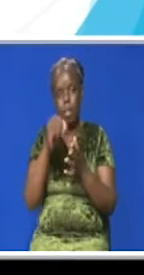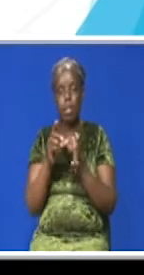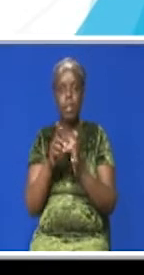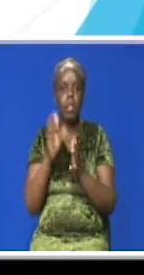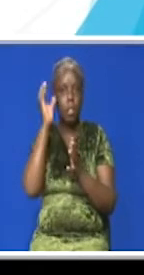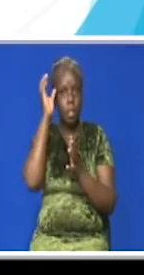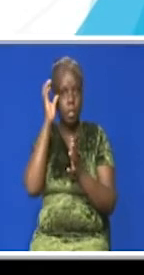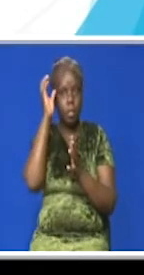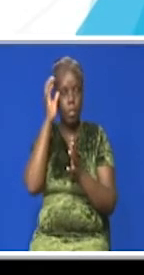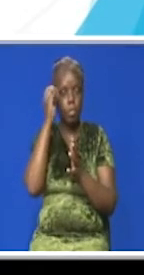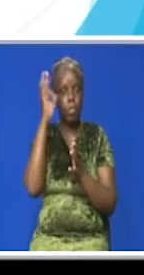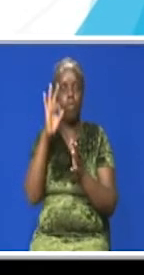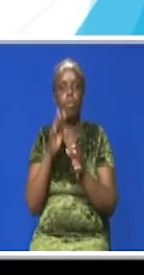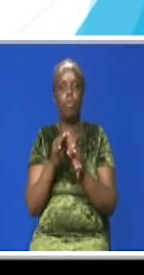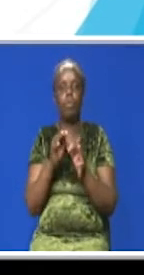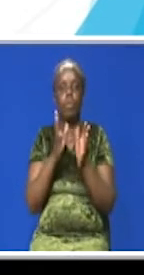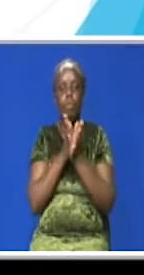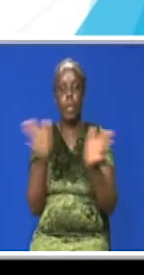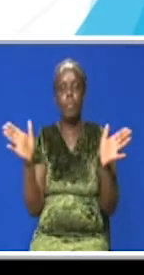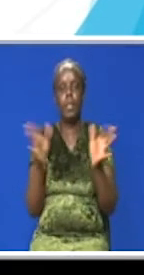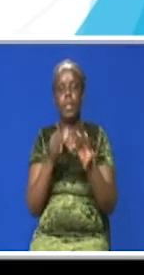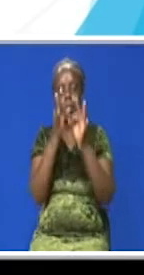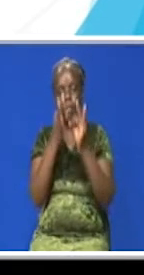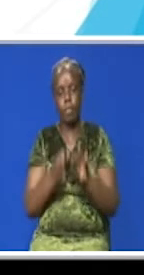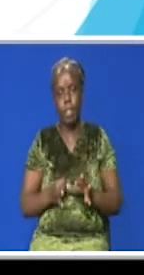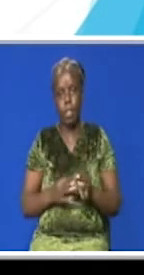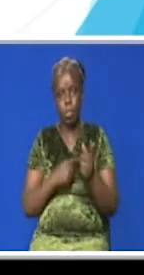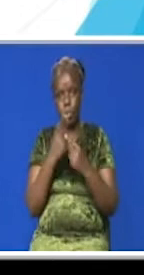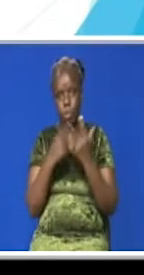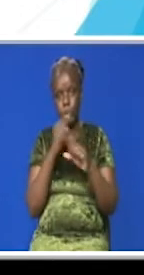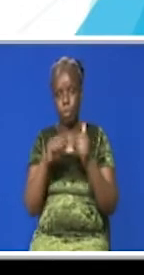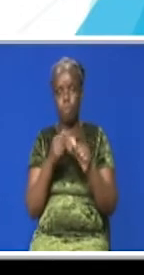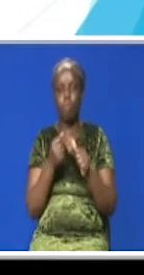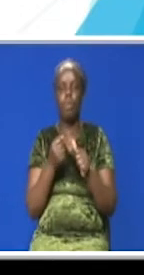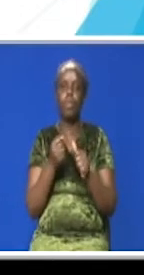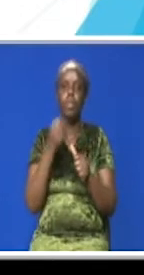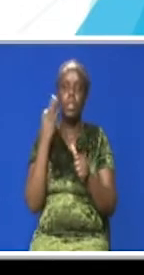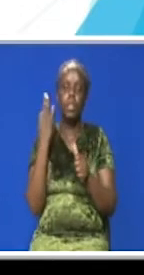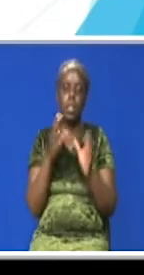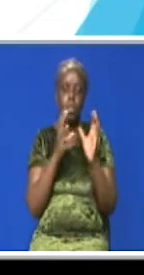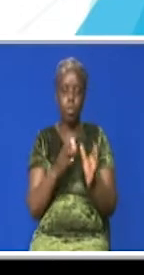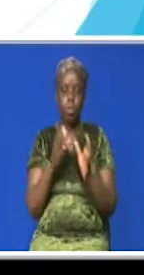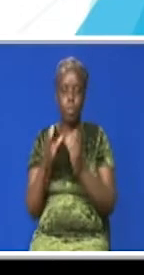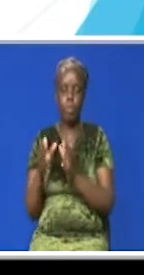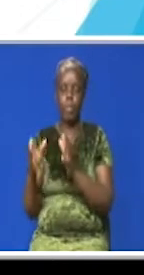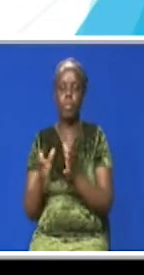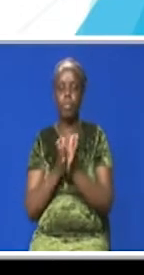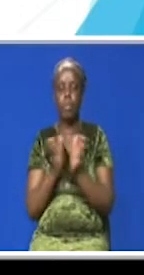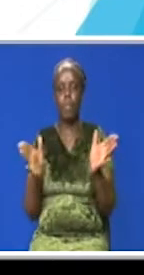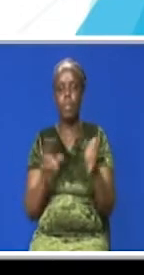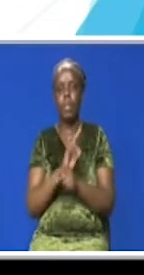of public finance, we talked of 3 components of public